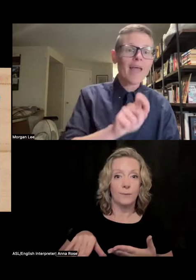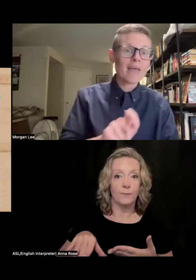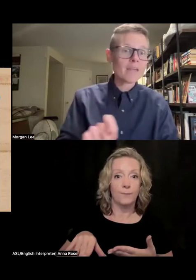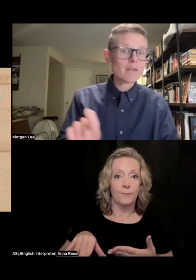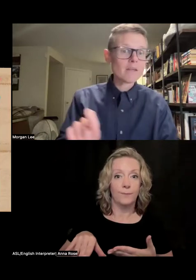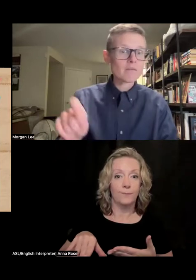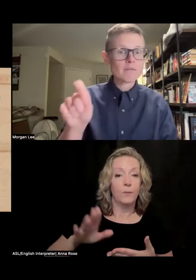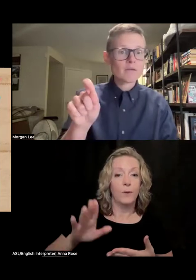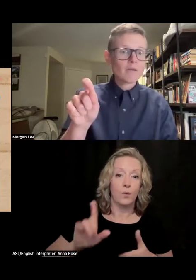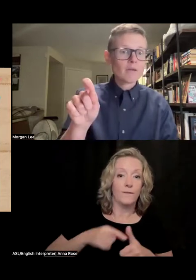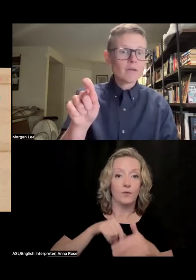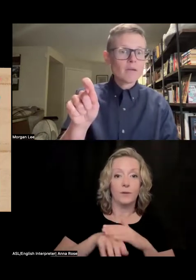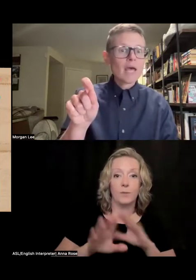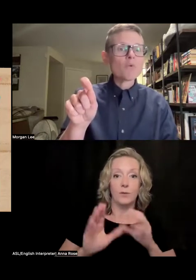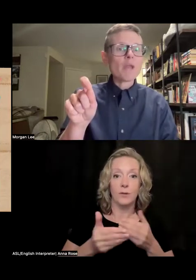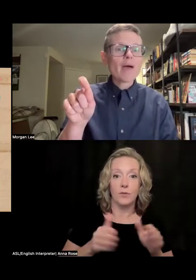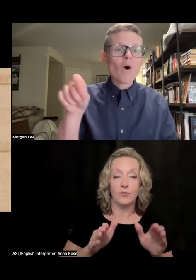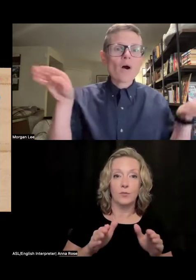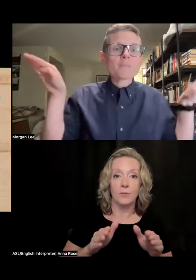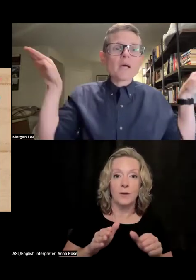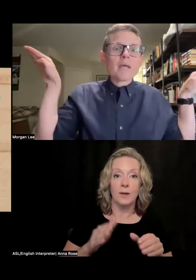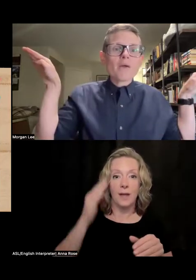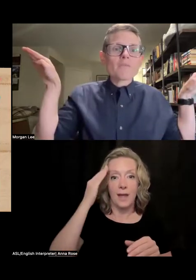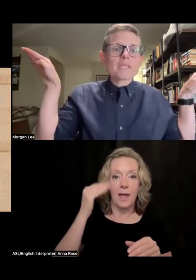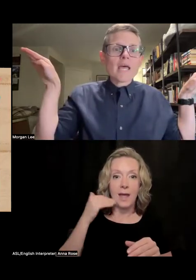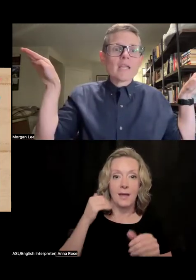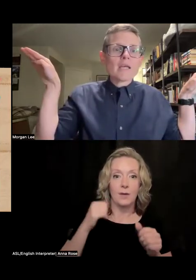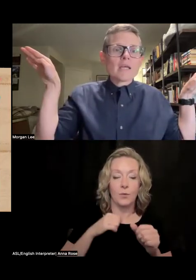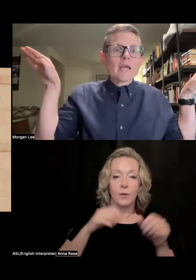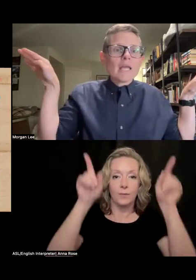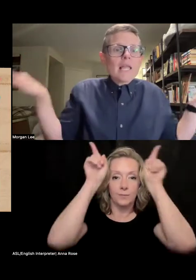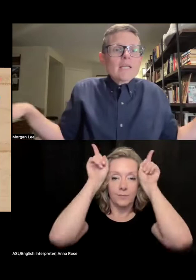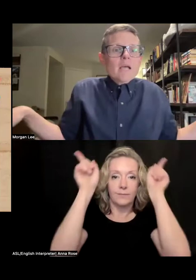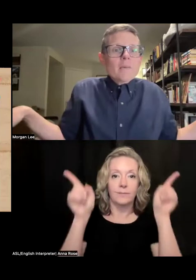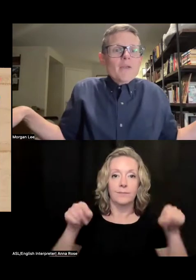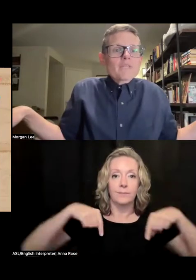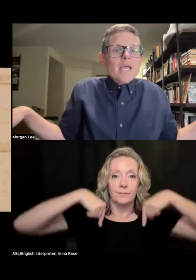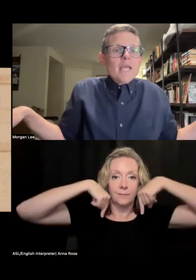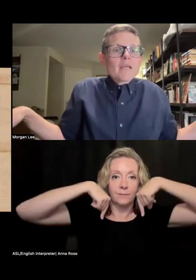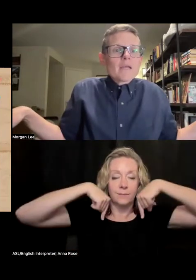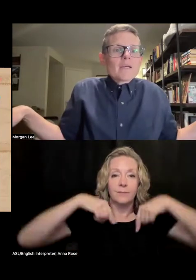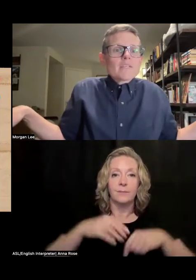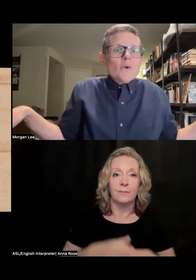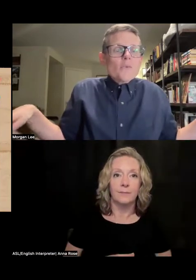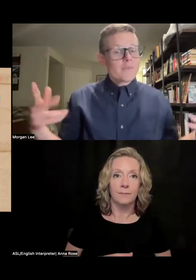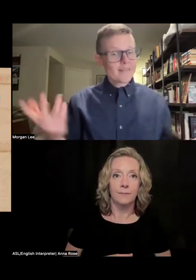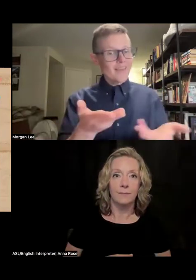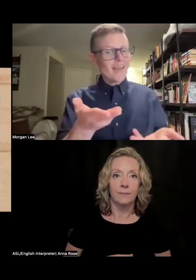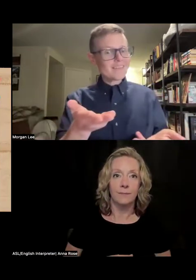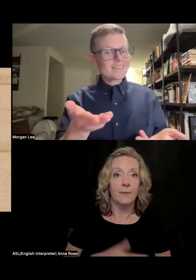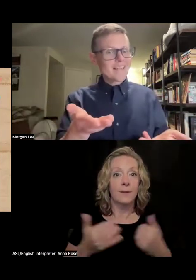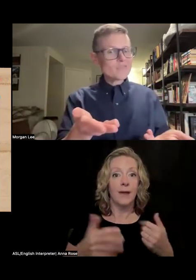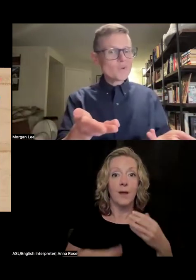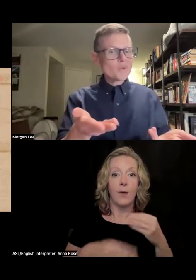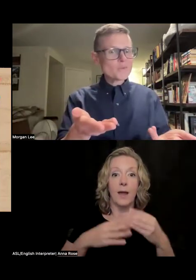a head, and it would have arms coming out of its head and legs coming out of its head. So look at